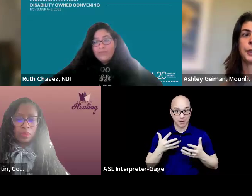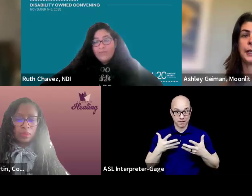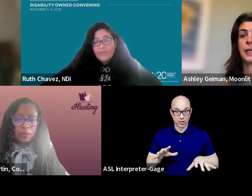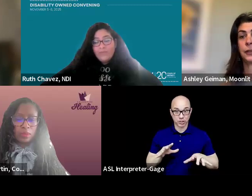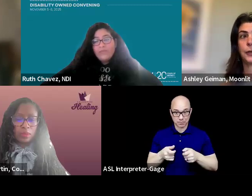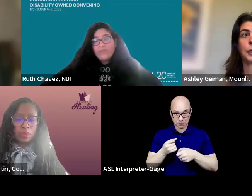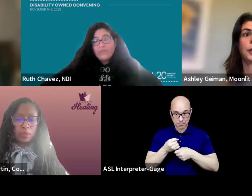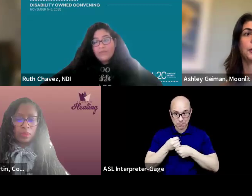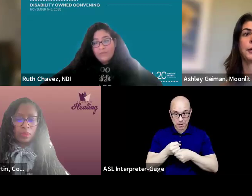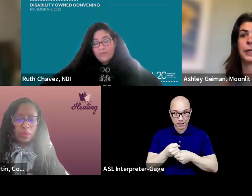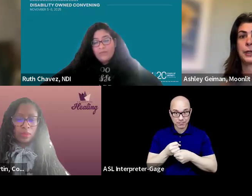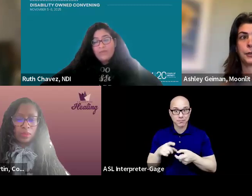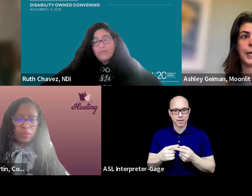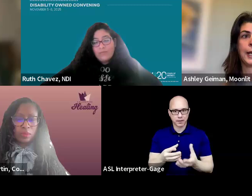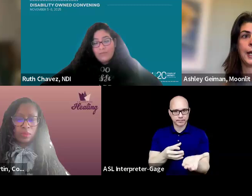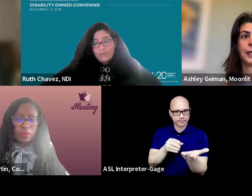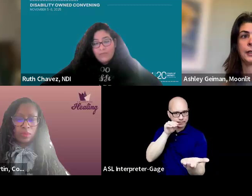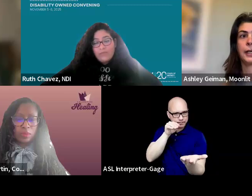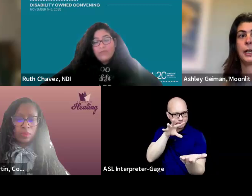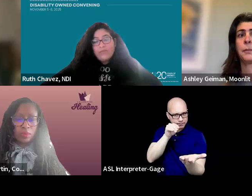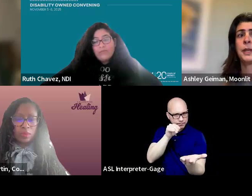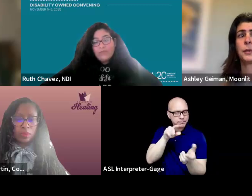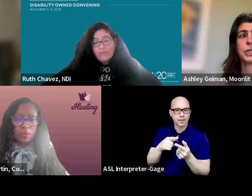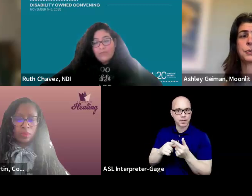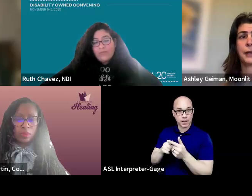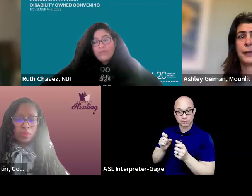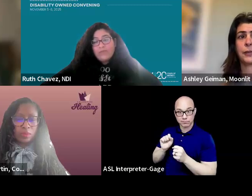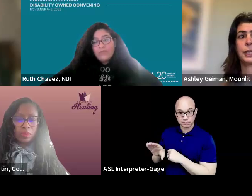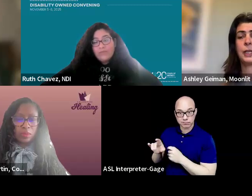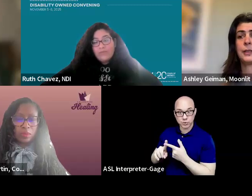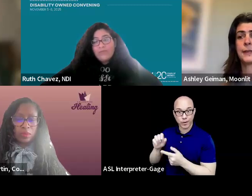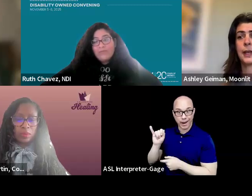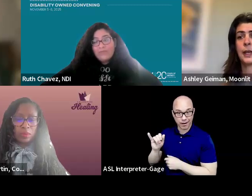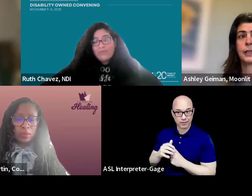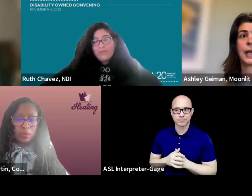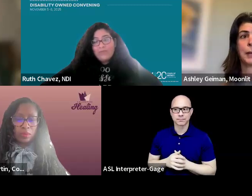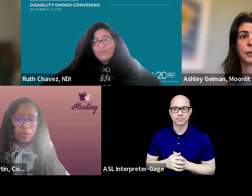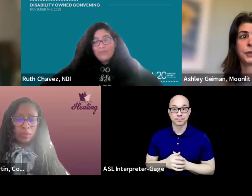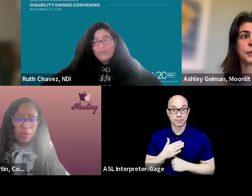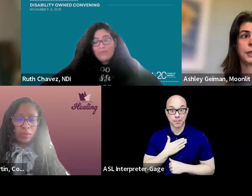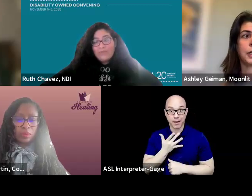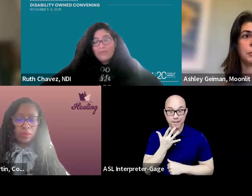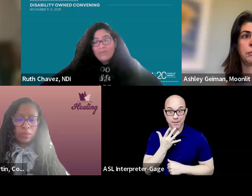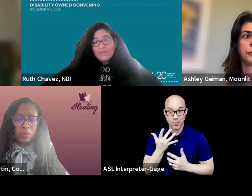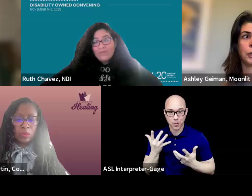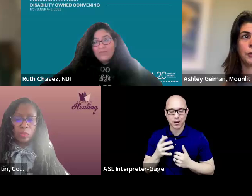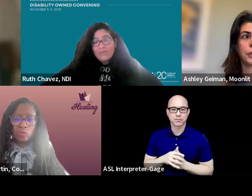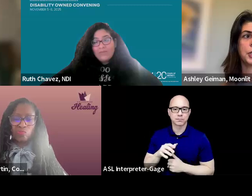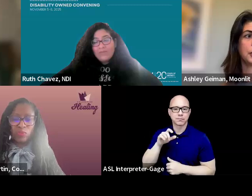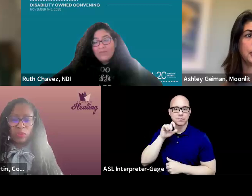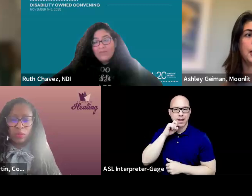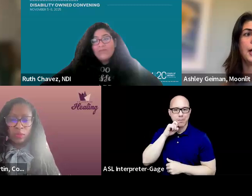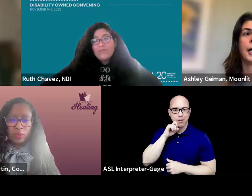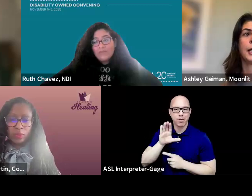of jewelry, I take a photo, I run it through AI, which my favorite is the Apple's